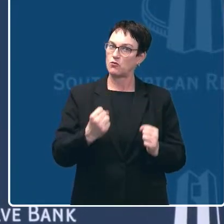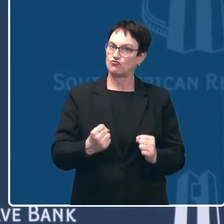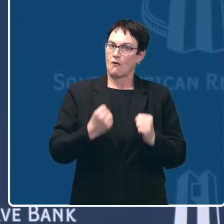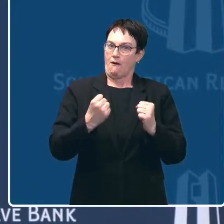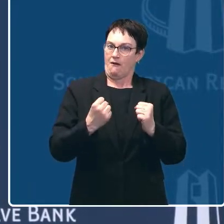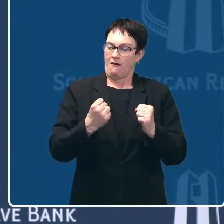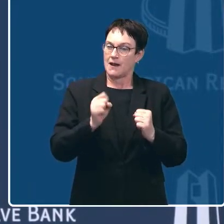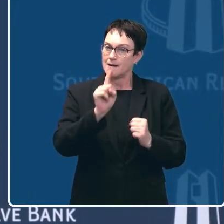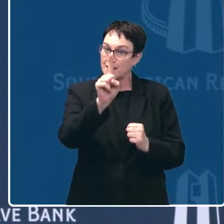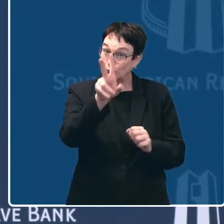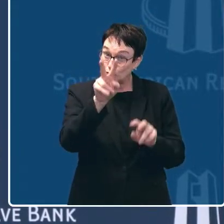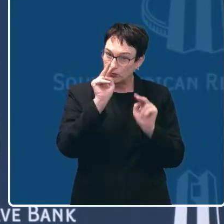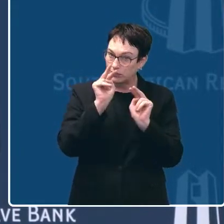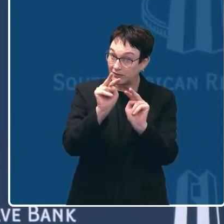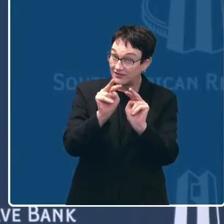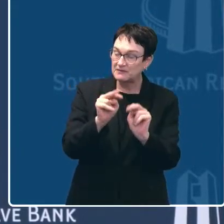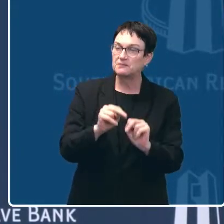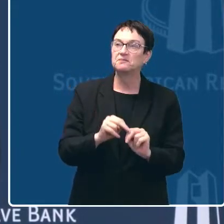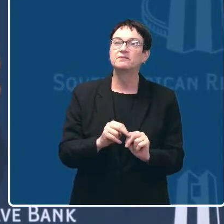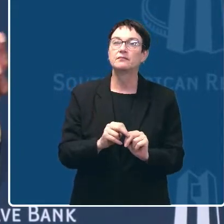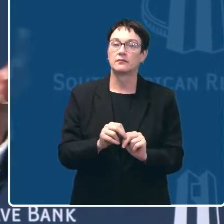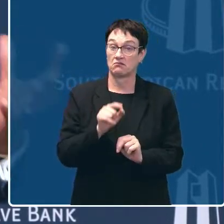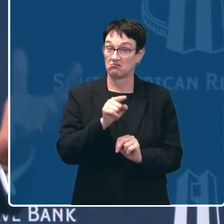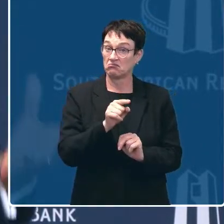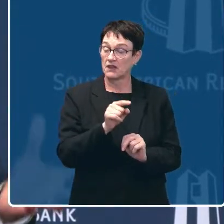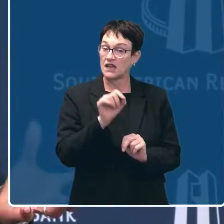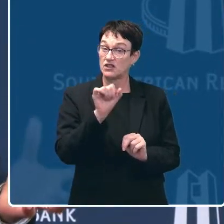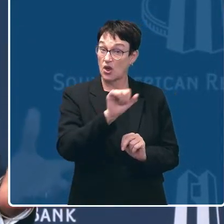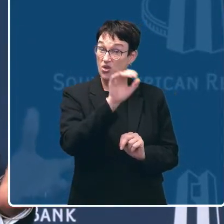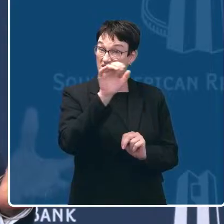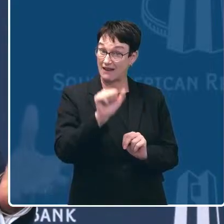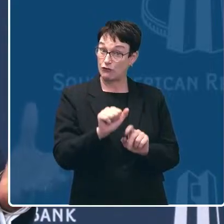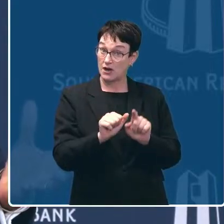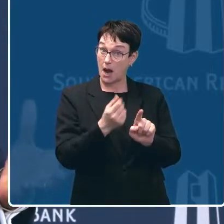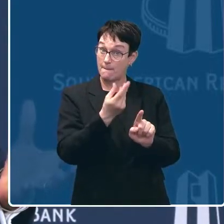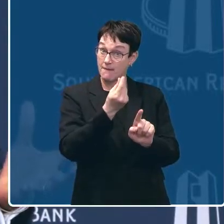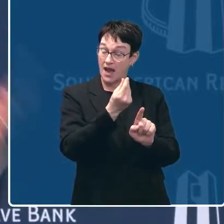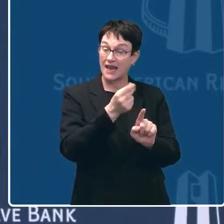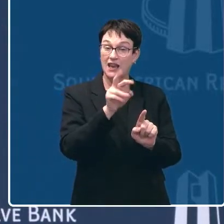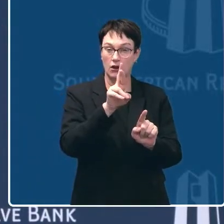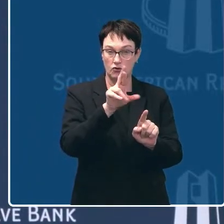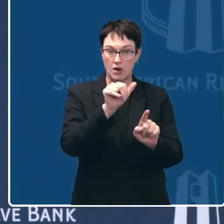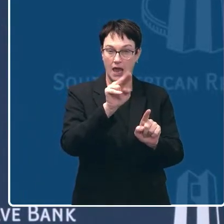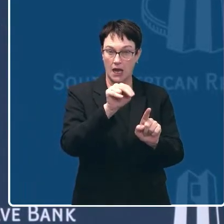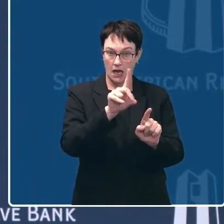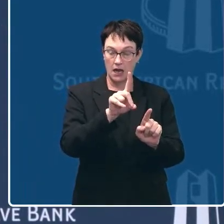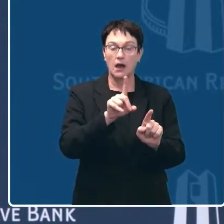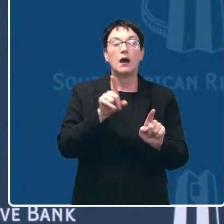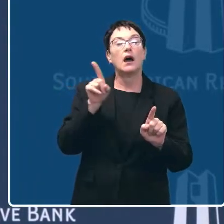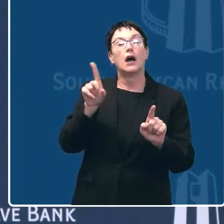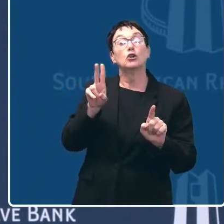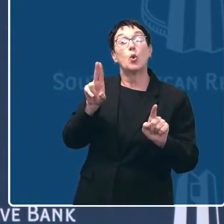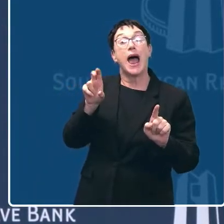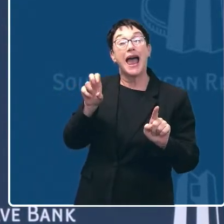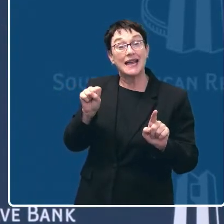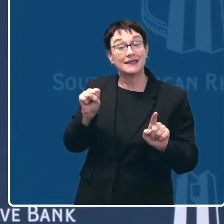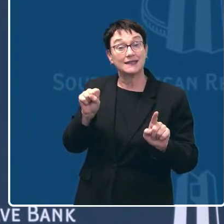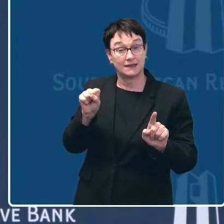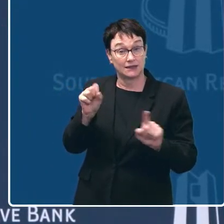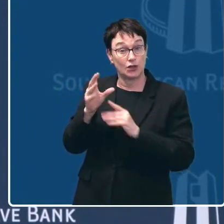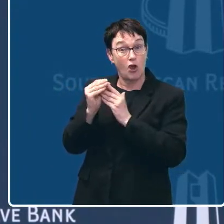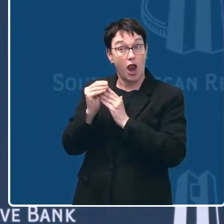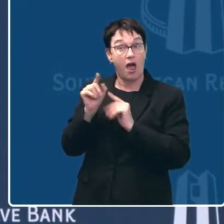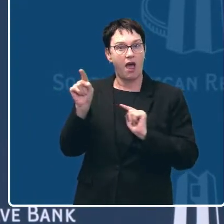carefully. The currency has strengthened against the dollar, but it had weakened against the pound and the